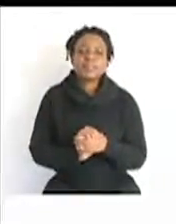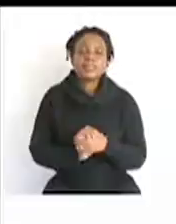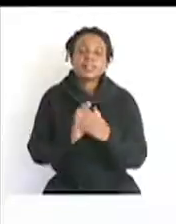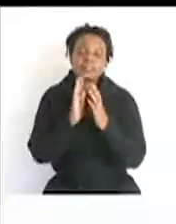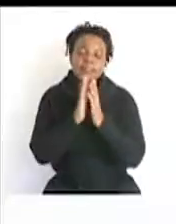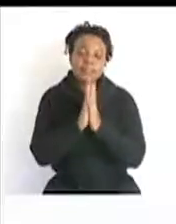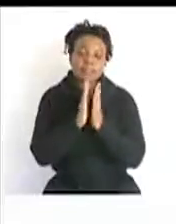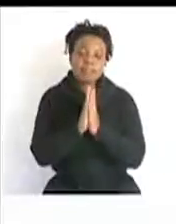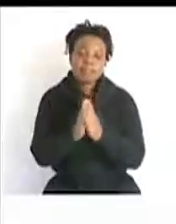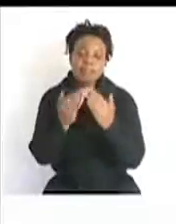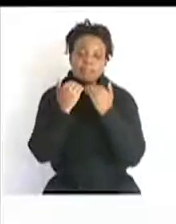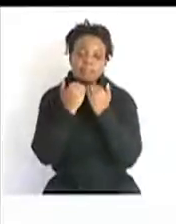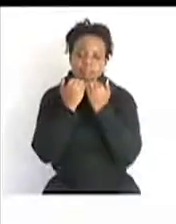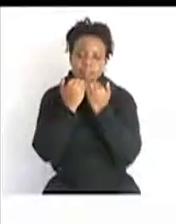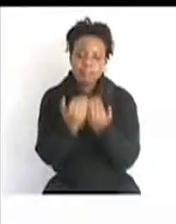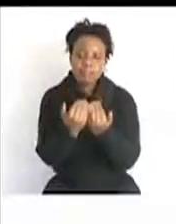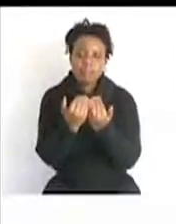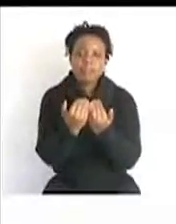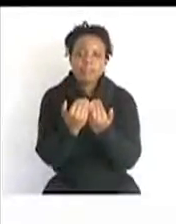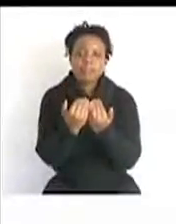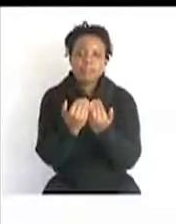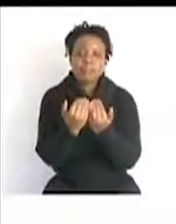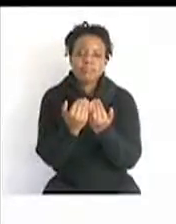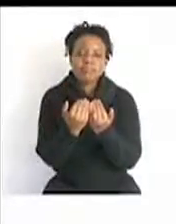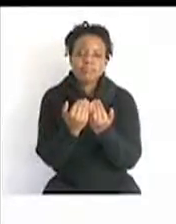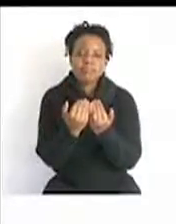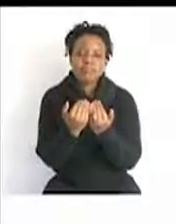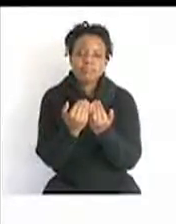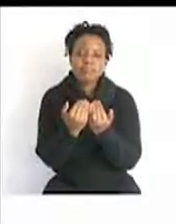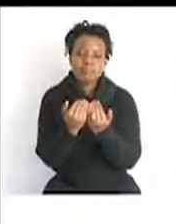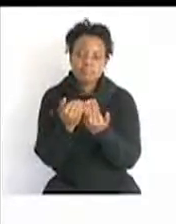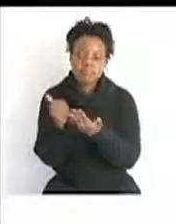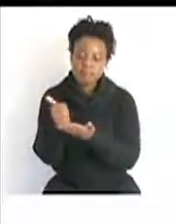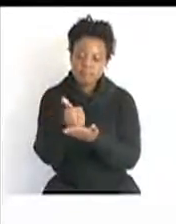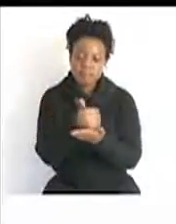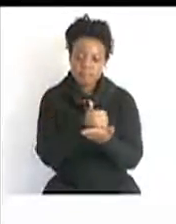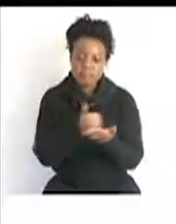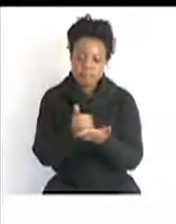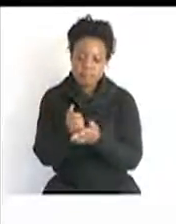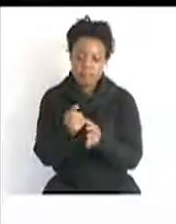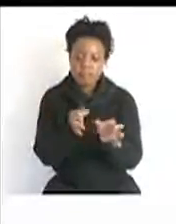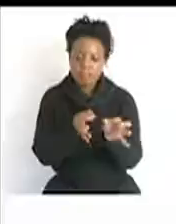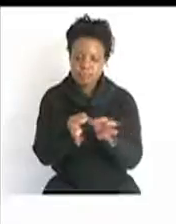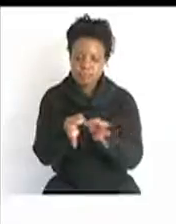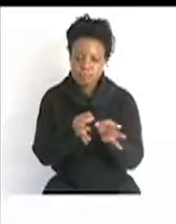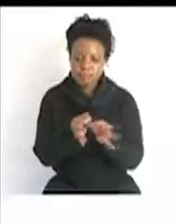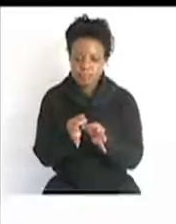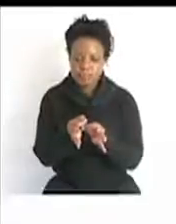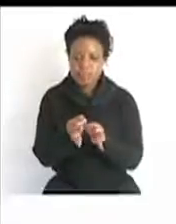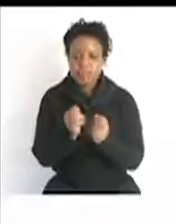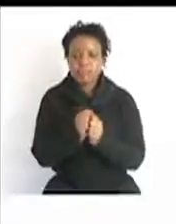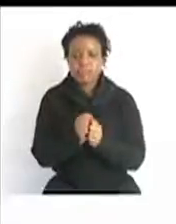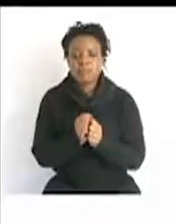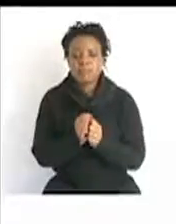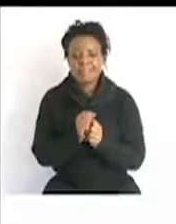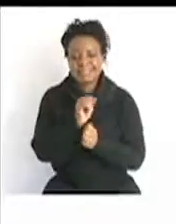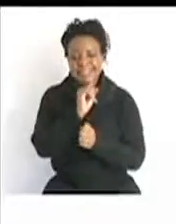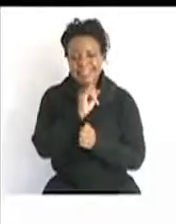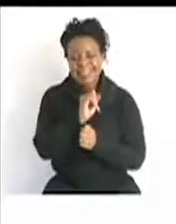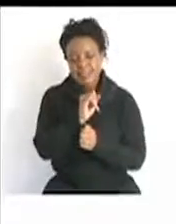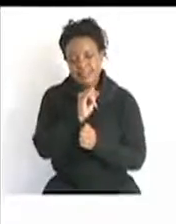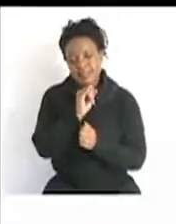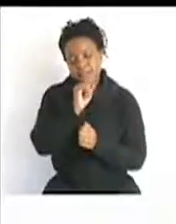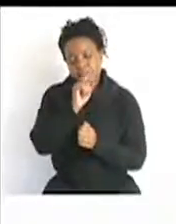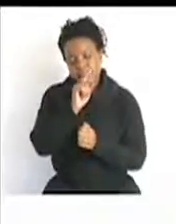important, I just want to make something very clear because we confuse it with an